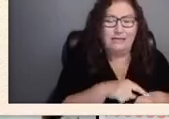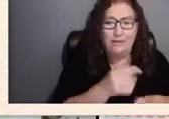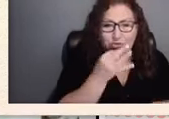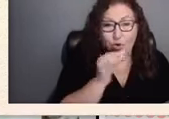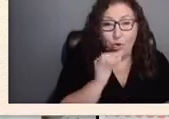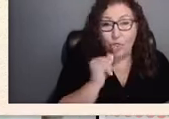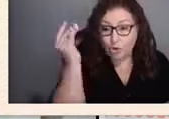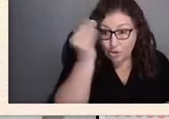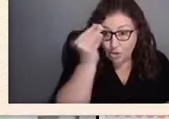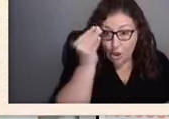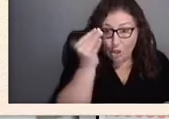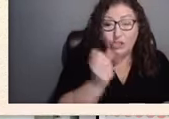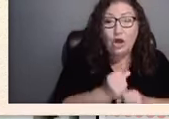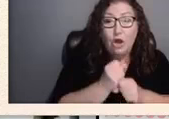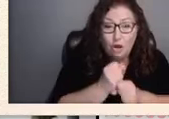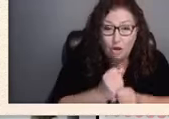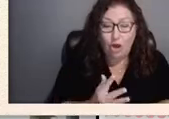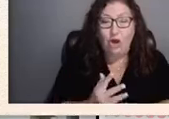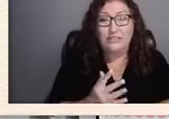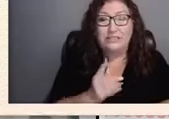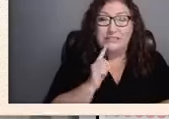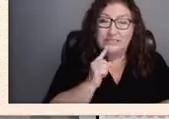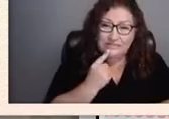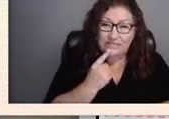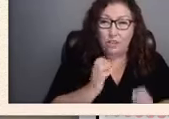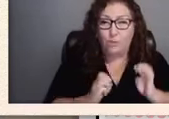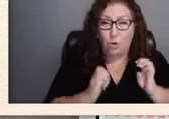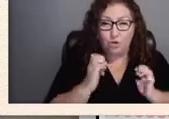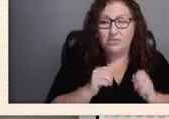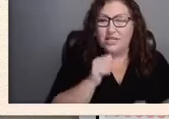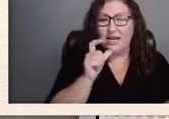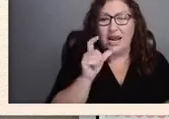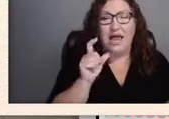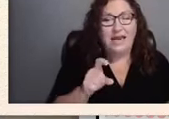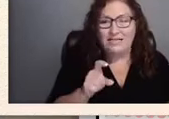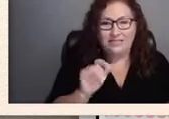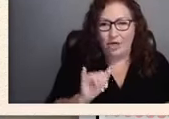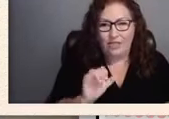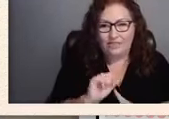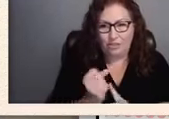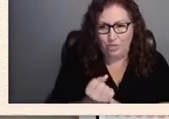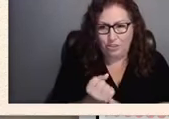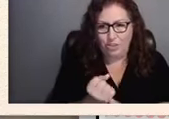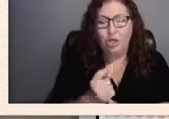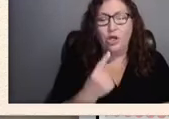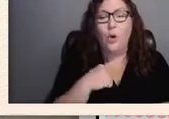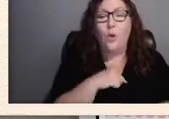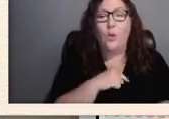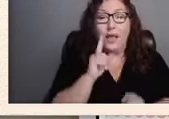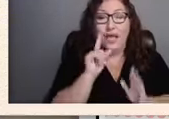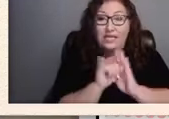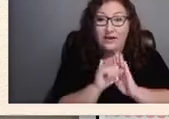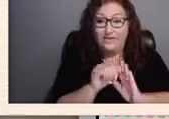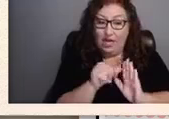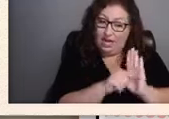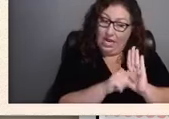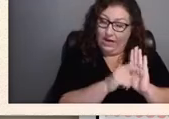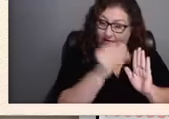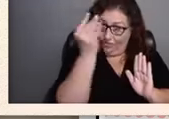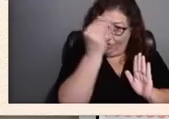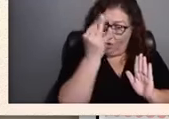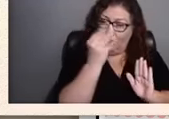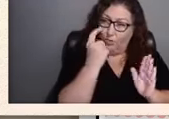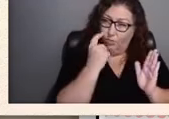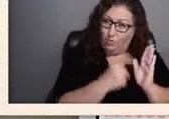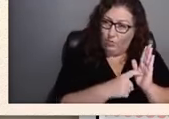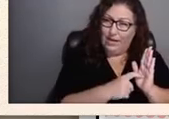intense emotions that are unnecessary in that situation. So when we identify negative thoughts and recognize that those negative